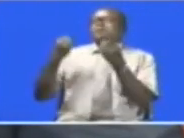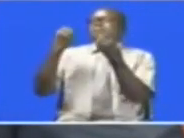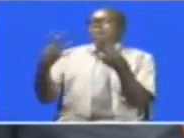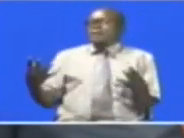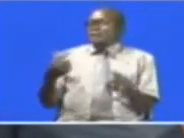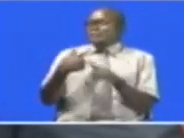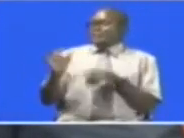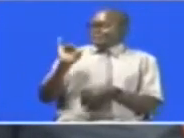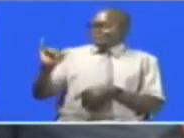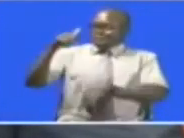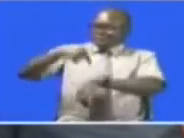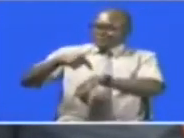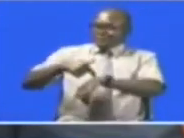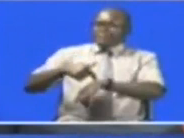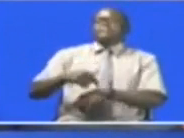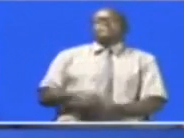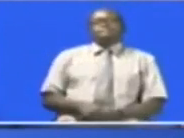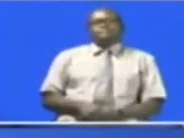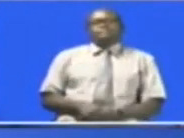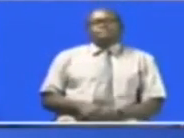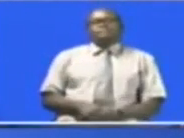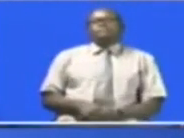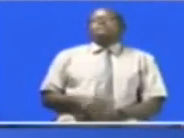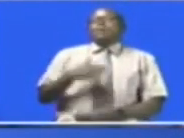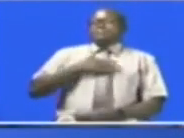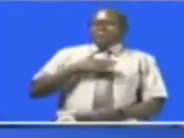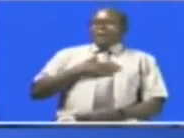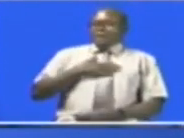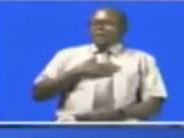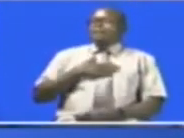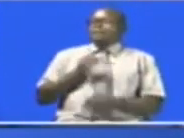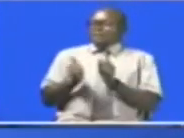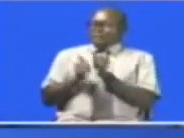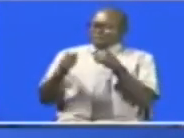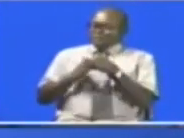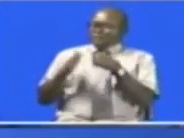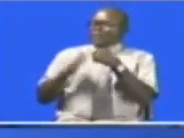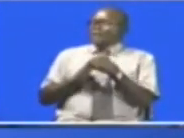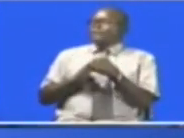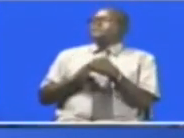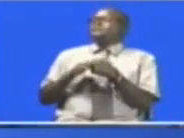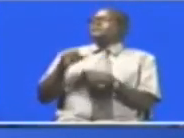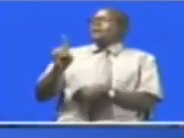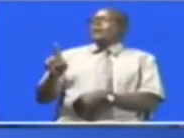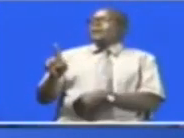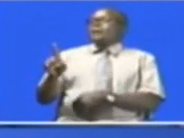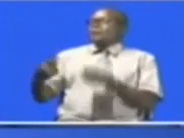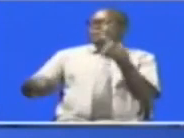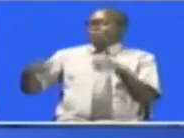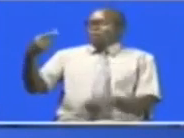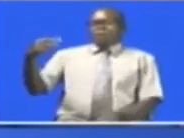years. But the moment that it was mine was 1991 when I won the gold